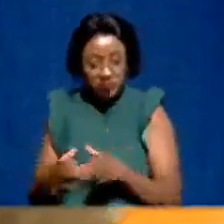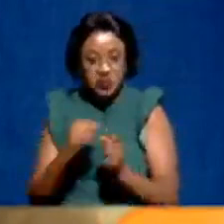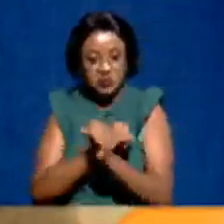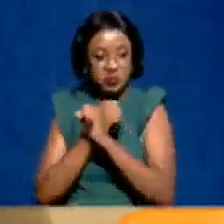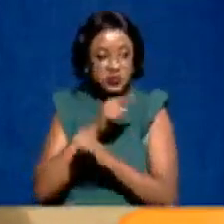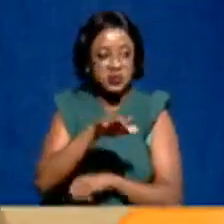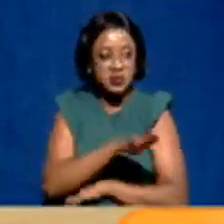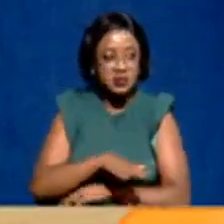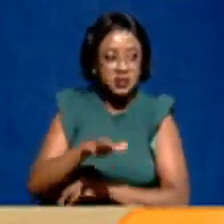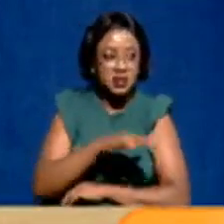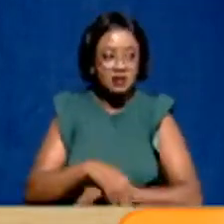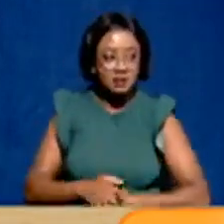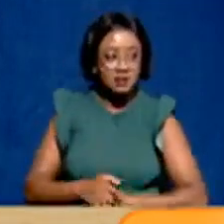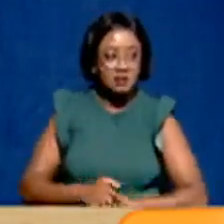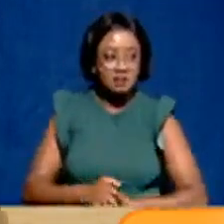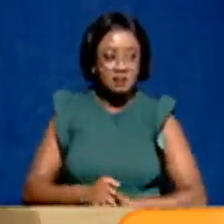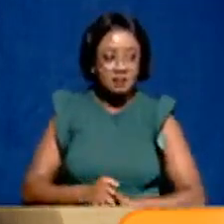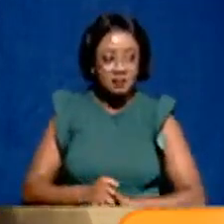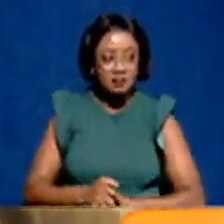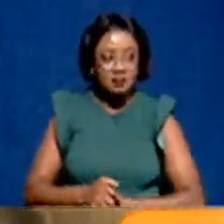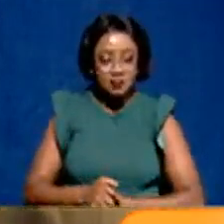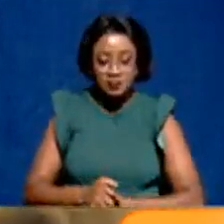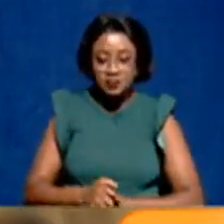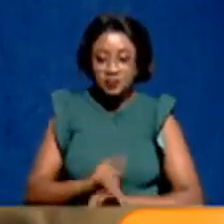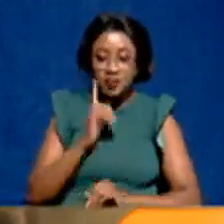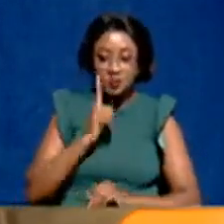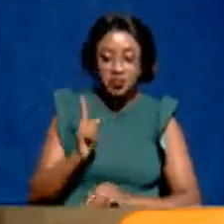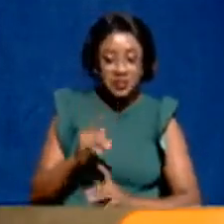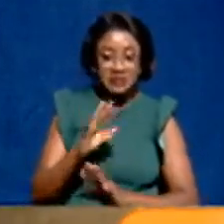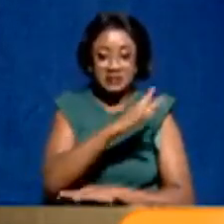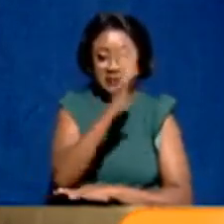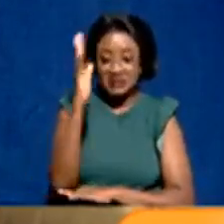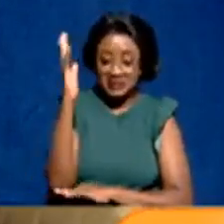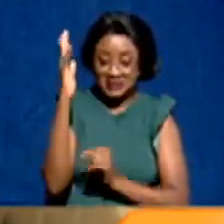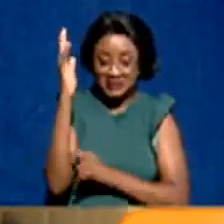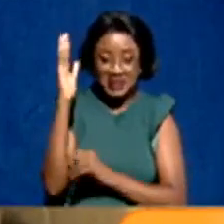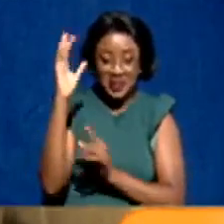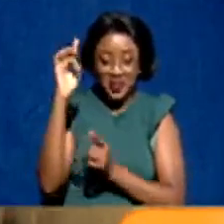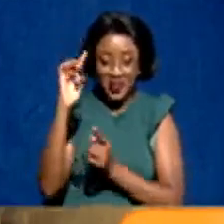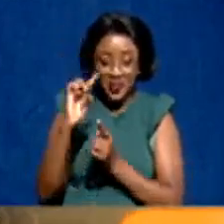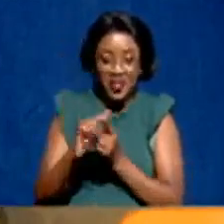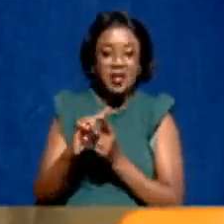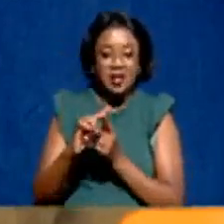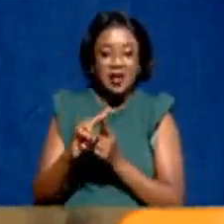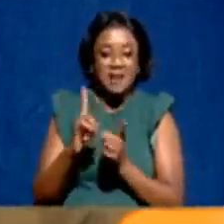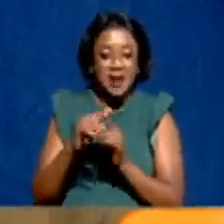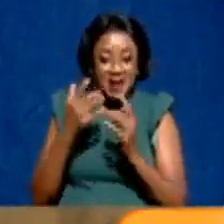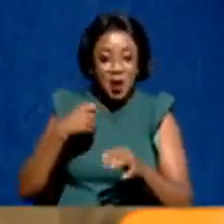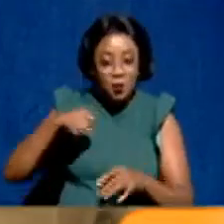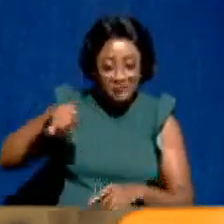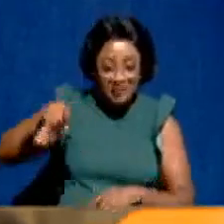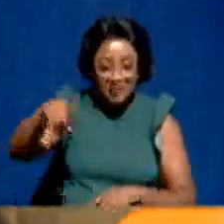Kule kuharibiwa kwa miti ndio kumeharibika kwa inchi. Na sahi tunaregesha miti, tumeona dalili tayari sahi ya